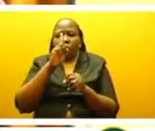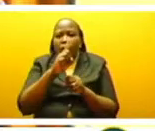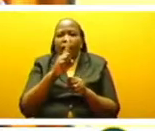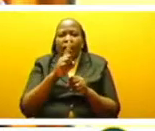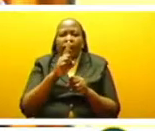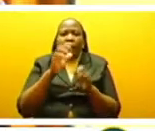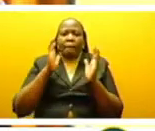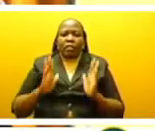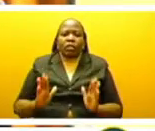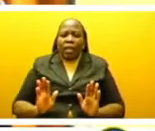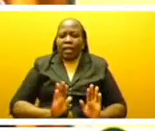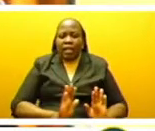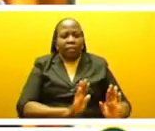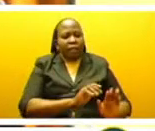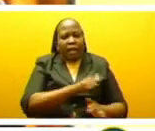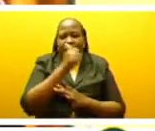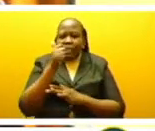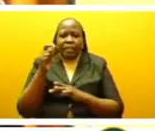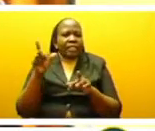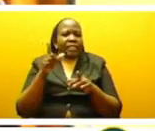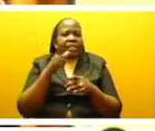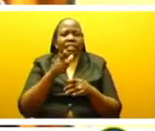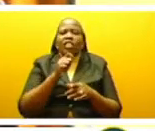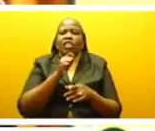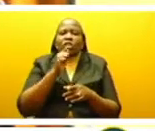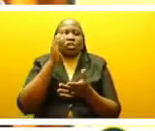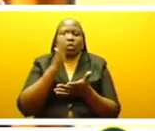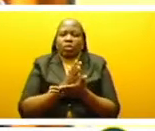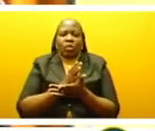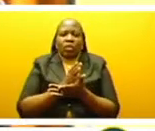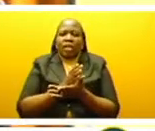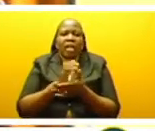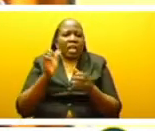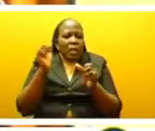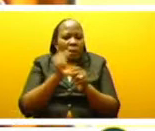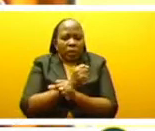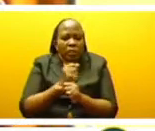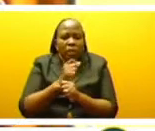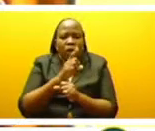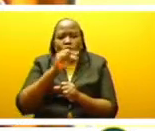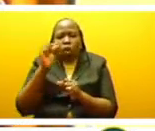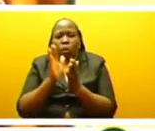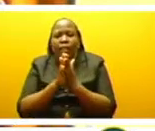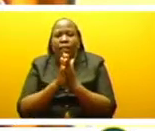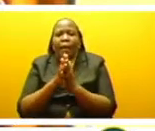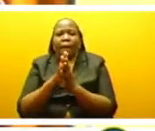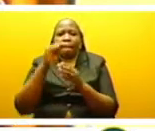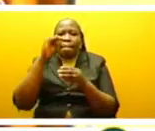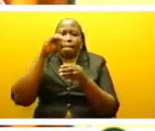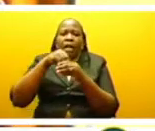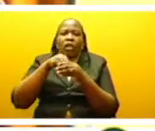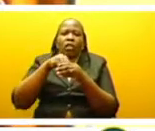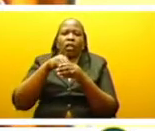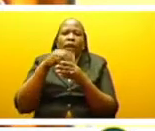It's actually, the regulations don't allow, it's a criminal offense for someone to get out with ballot papers or election material